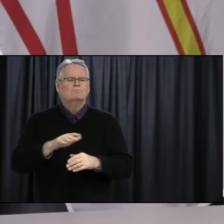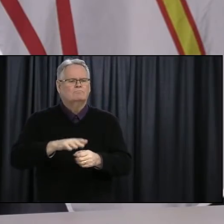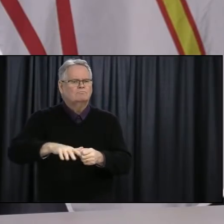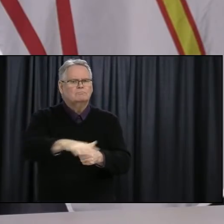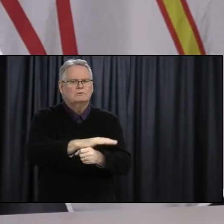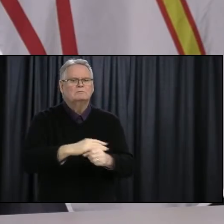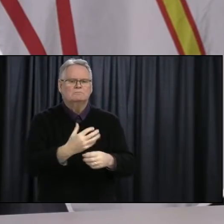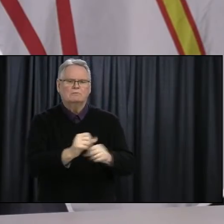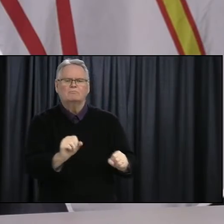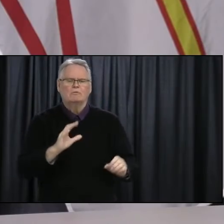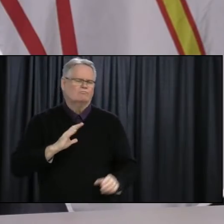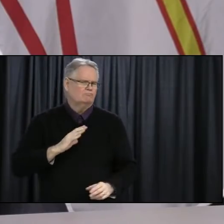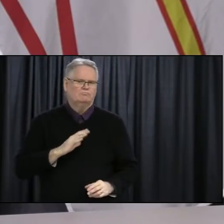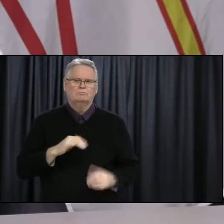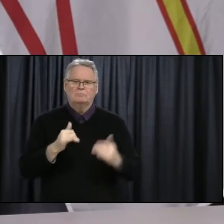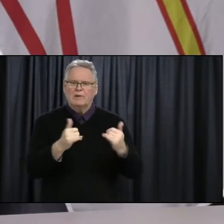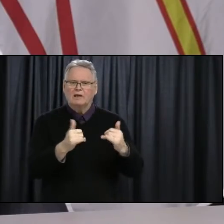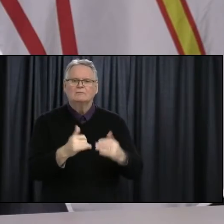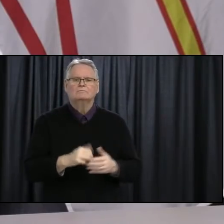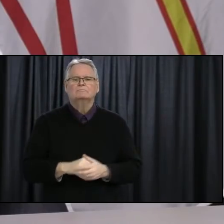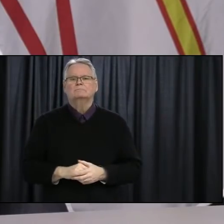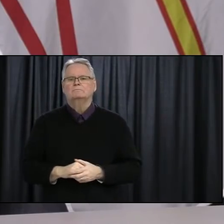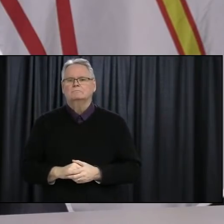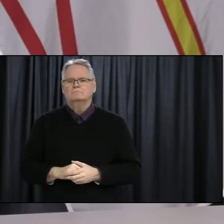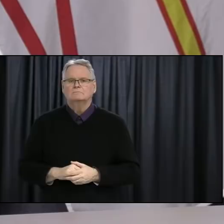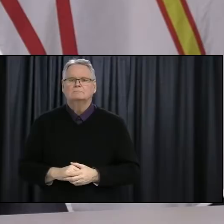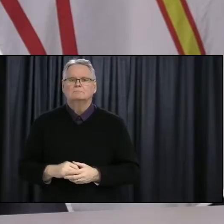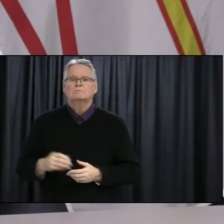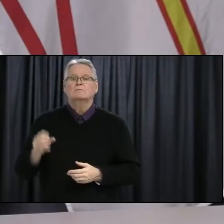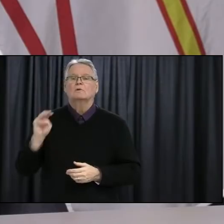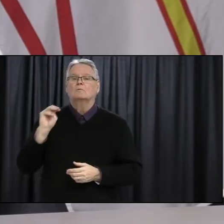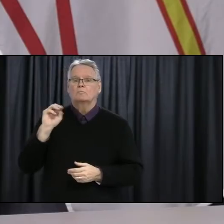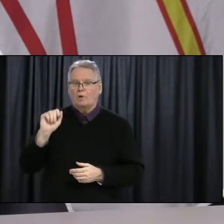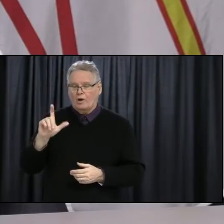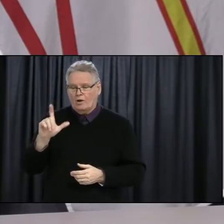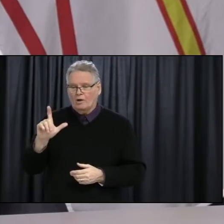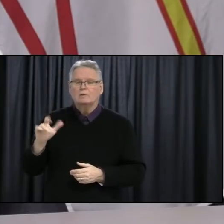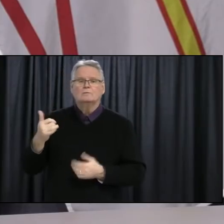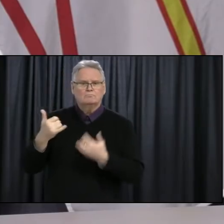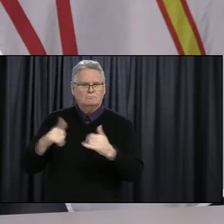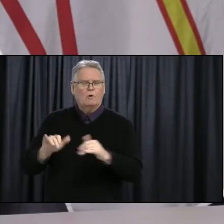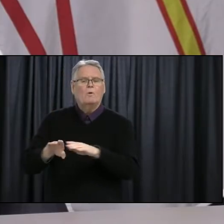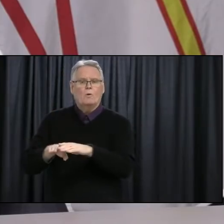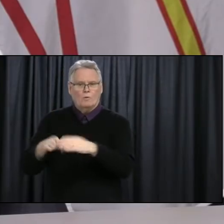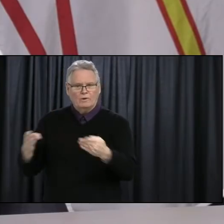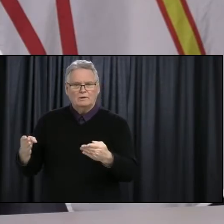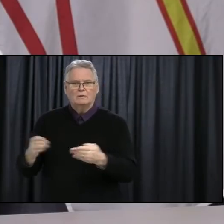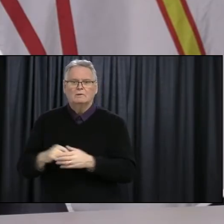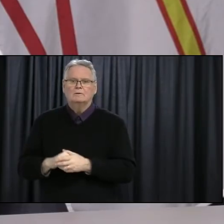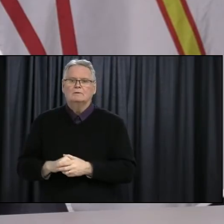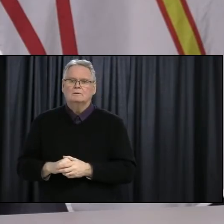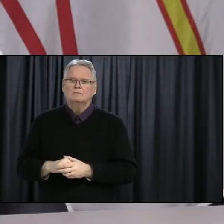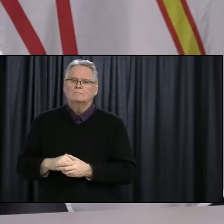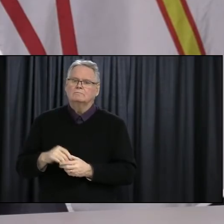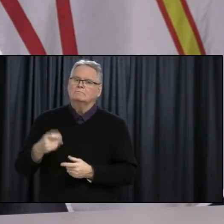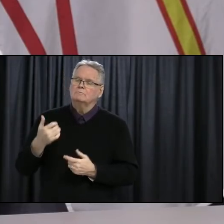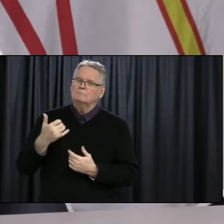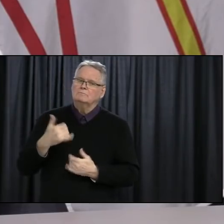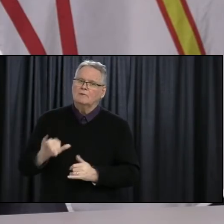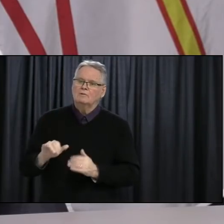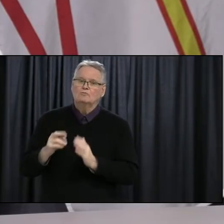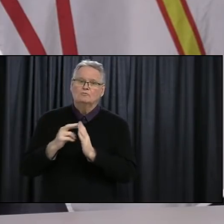remain open in accordance with provincial guidelines. Personal service establishments can remain open in accordance